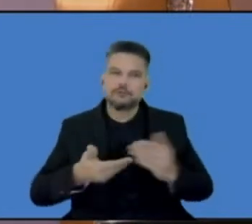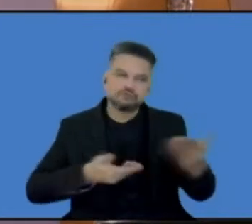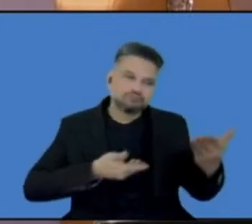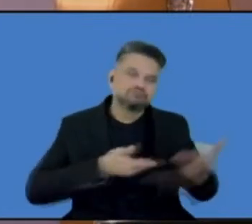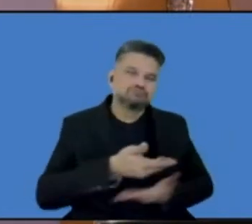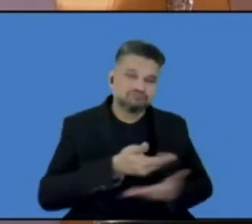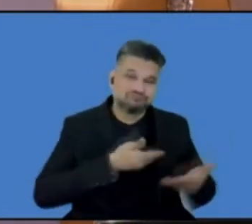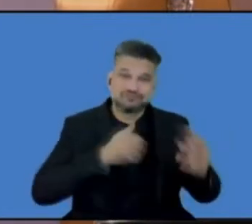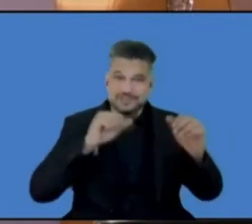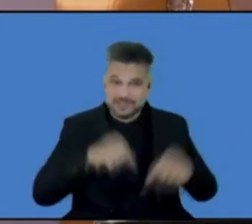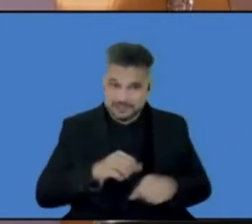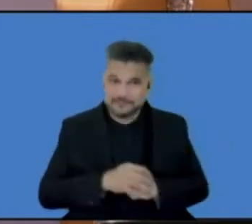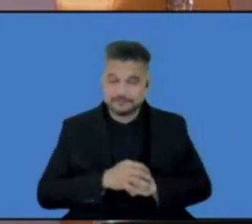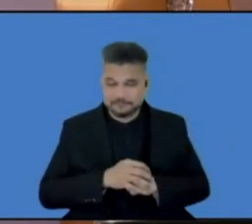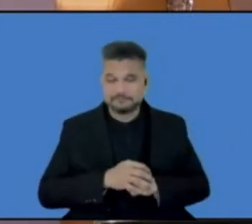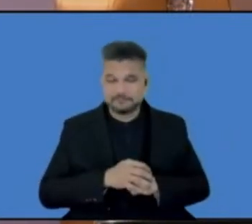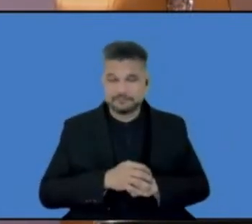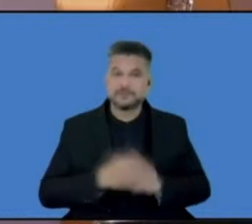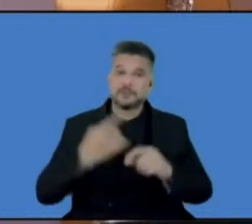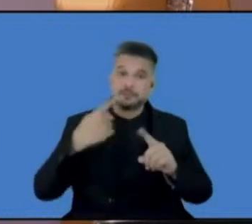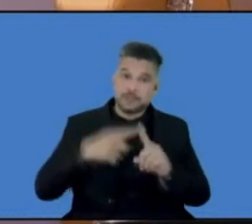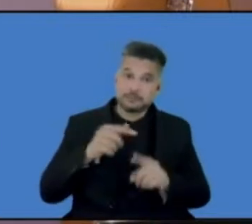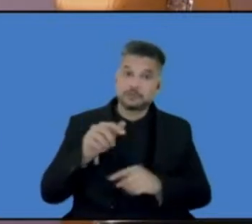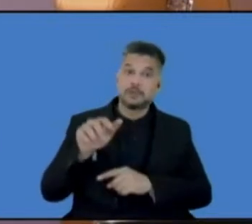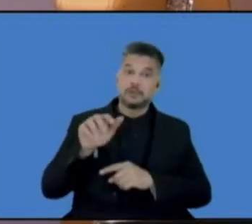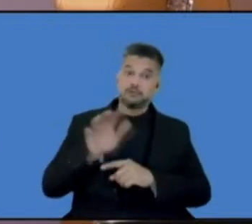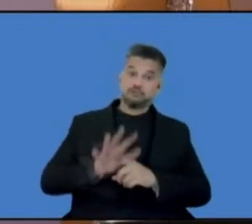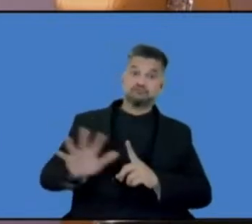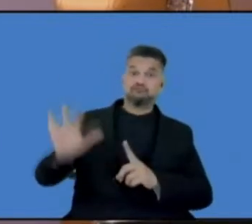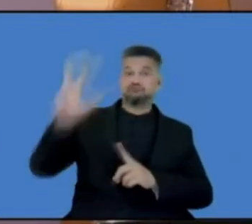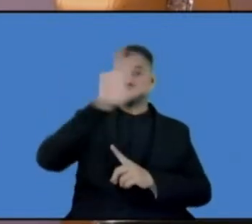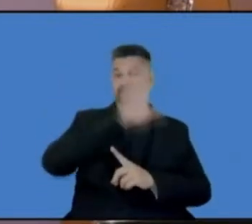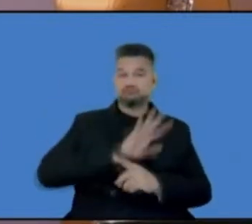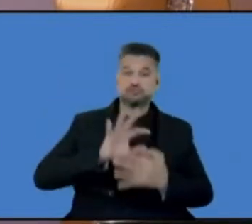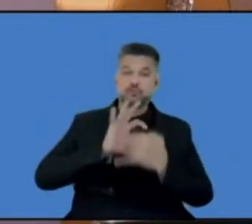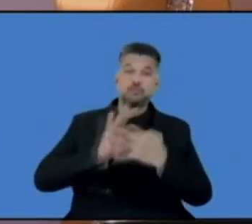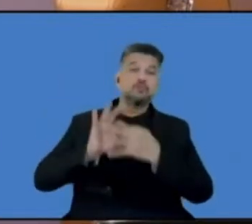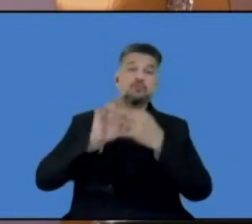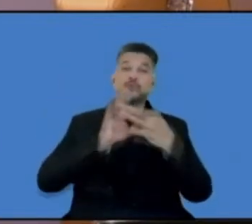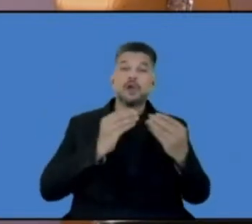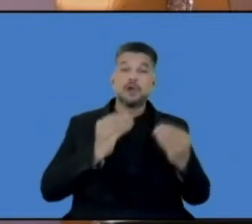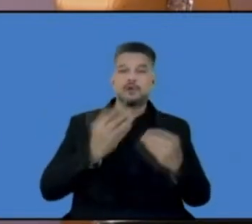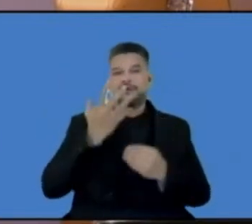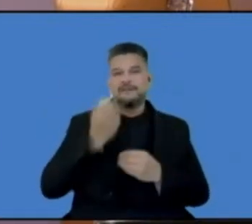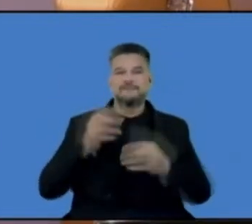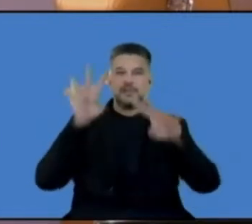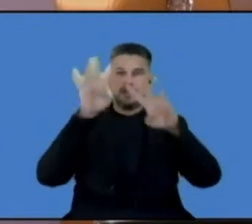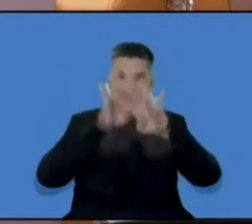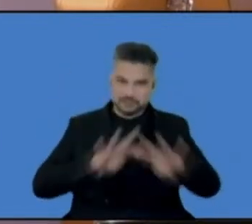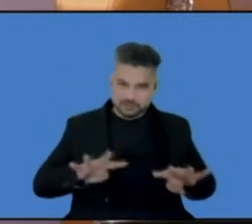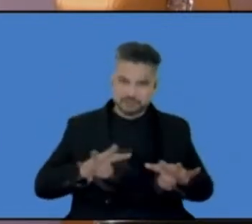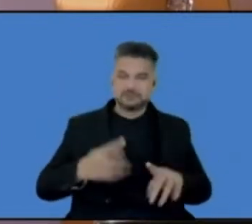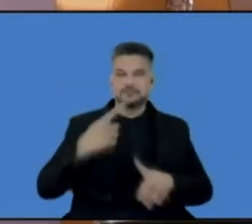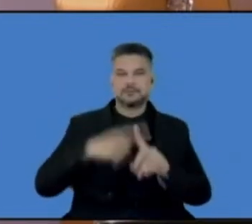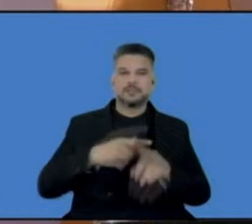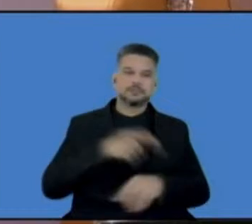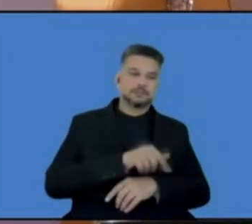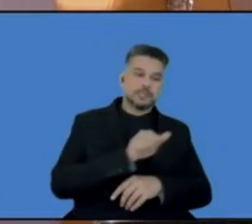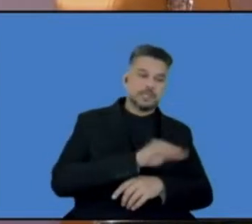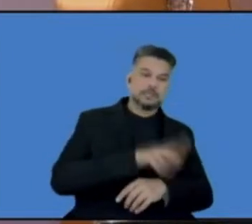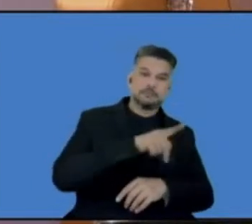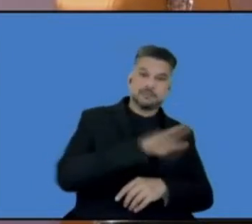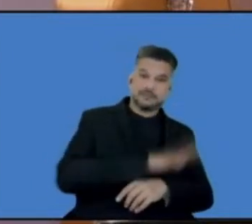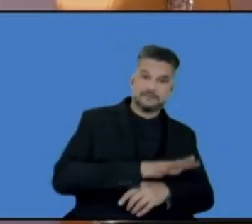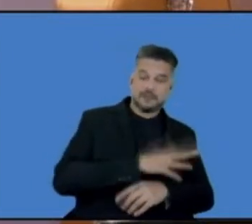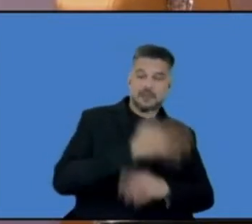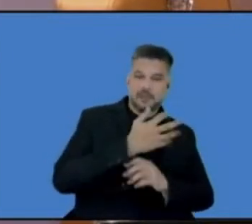the regional cooperation, we have ASEAN, and of course, in the Asia Pacific, we have Colombo process. And then through the for